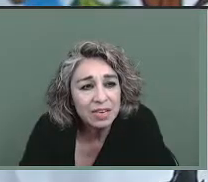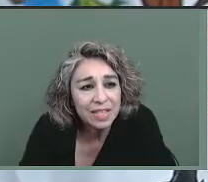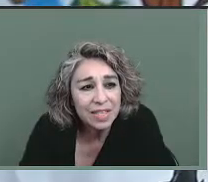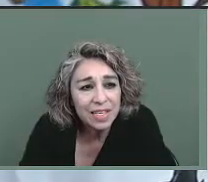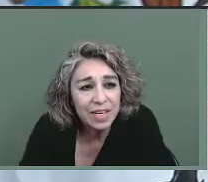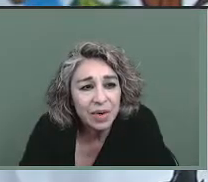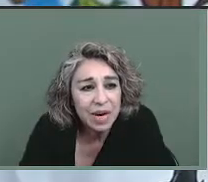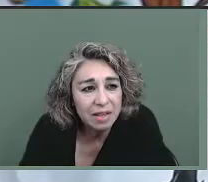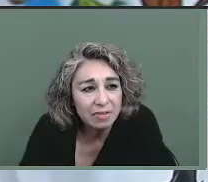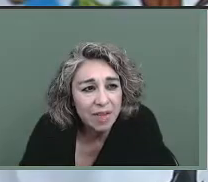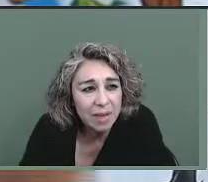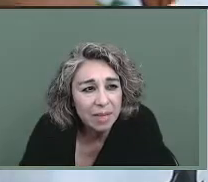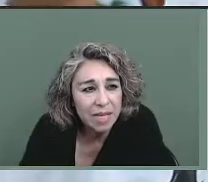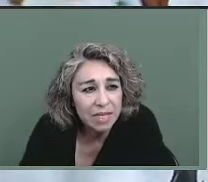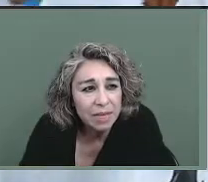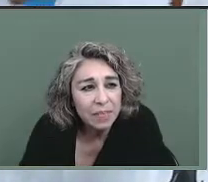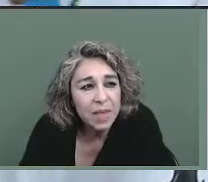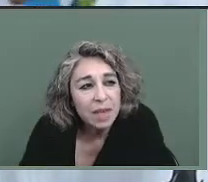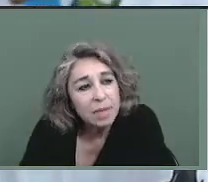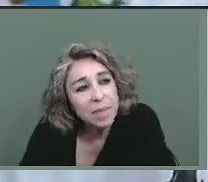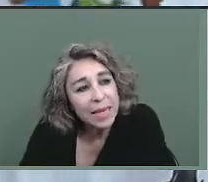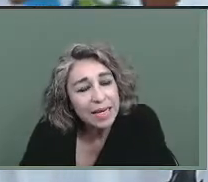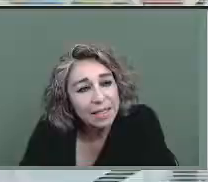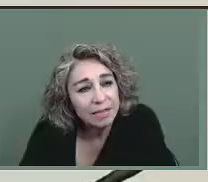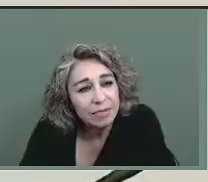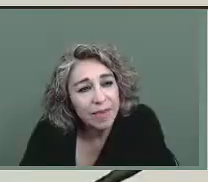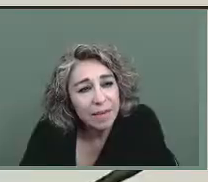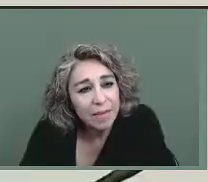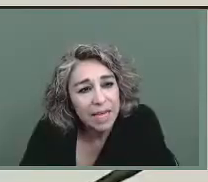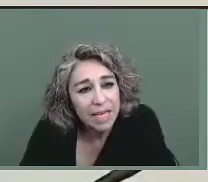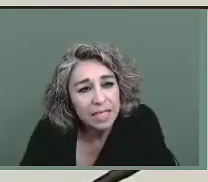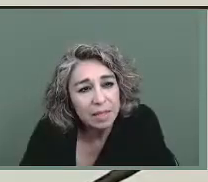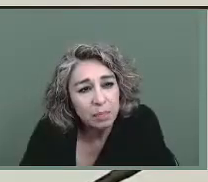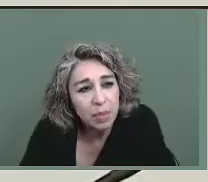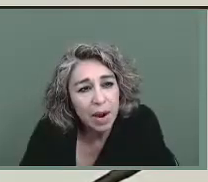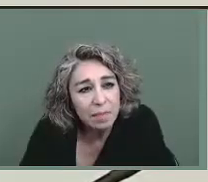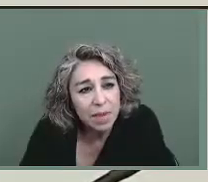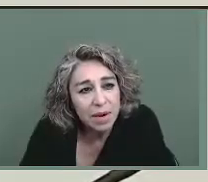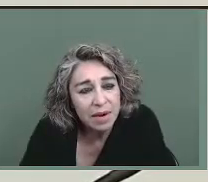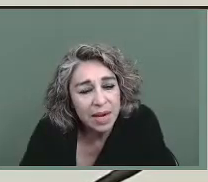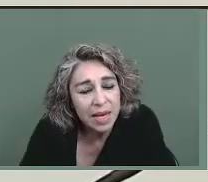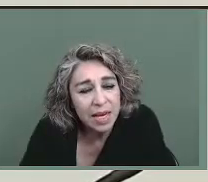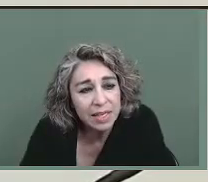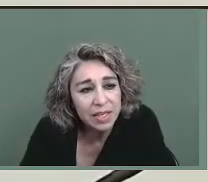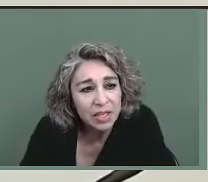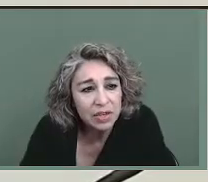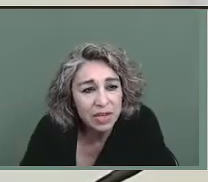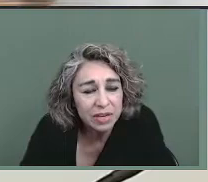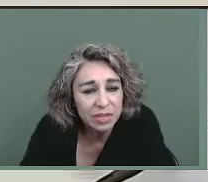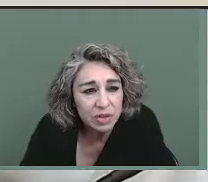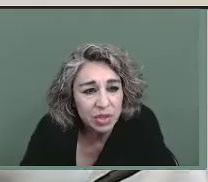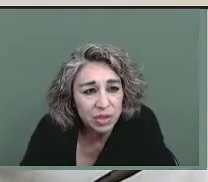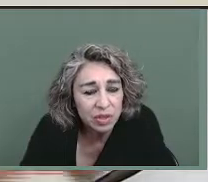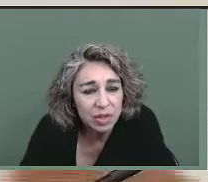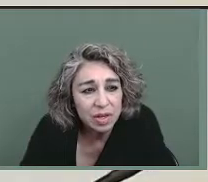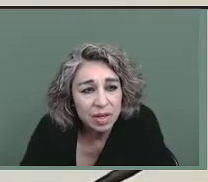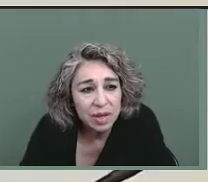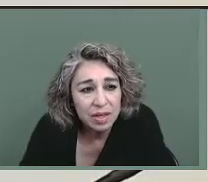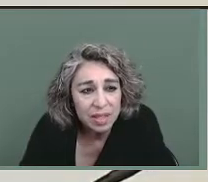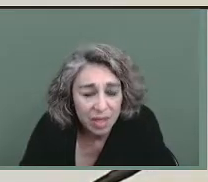continue disintegrating the families, because the family is the primary institution of